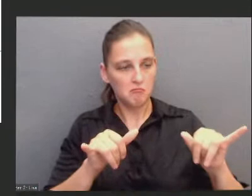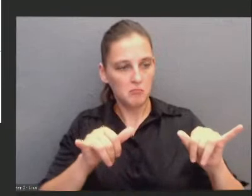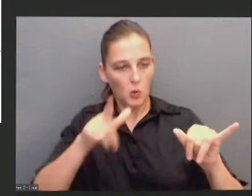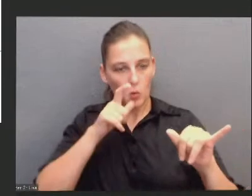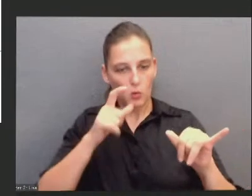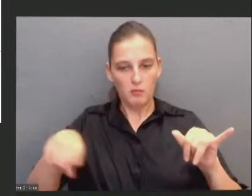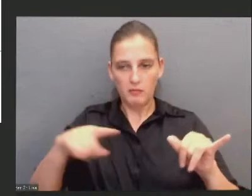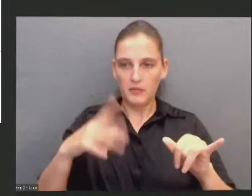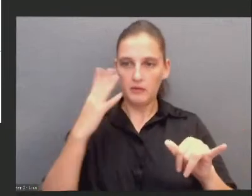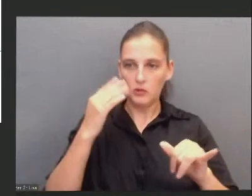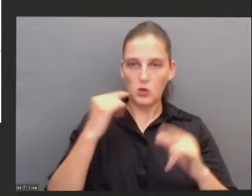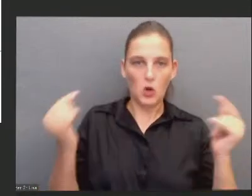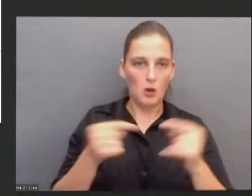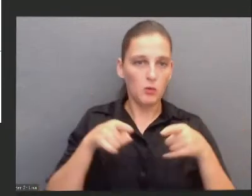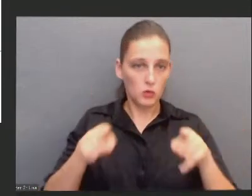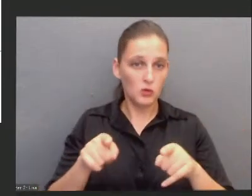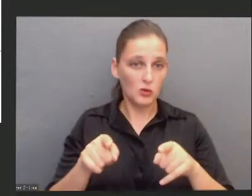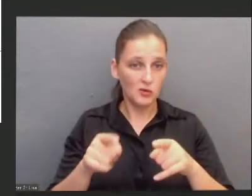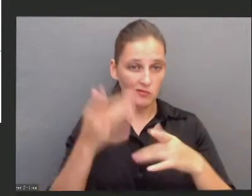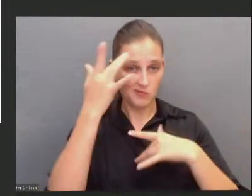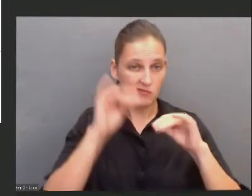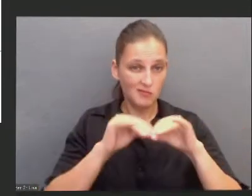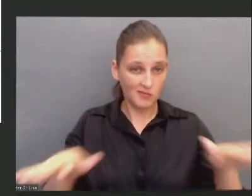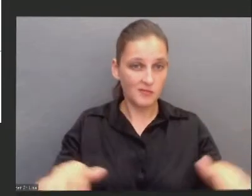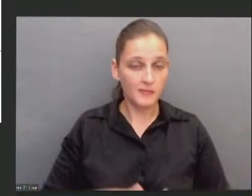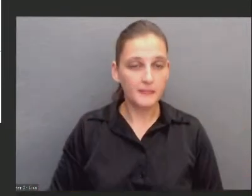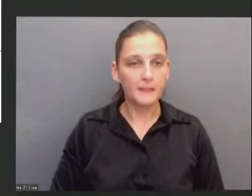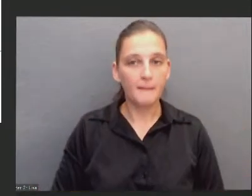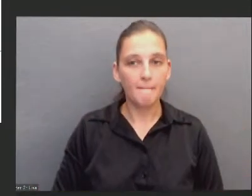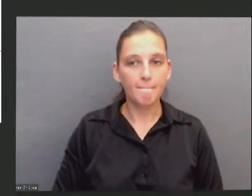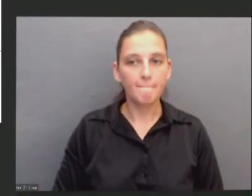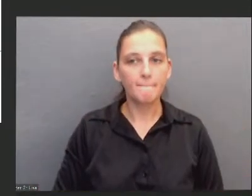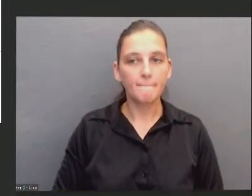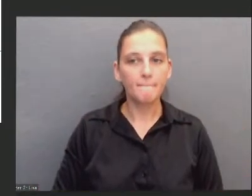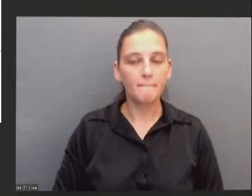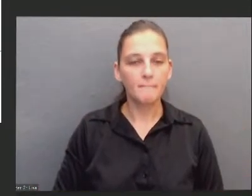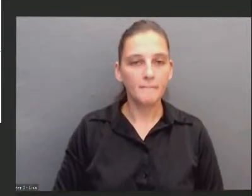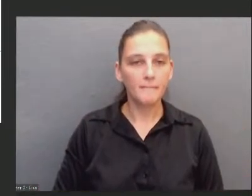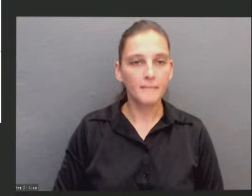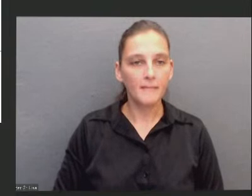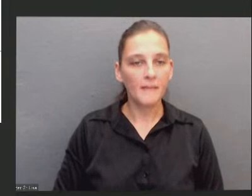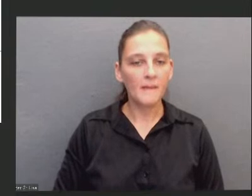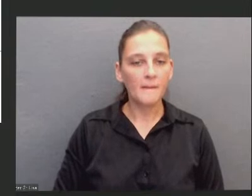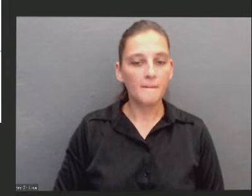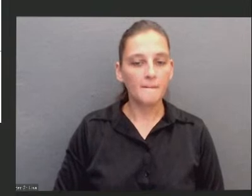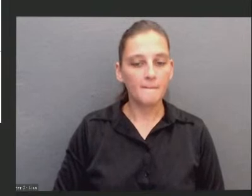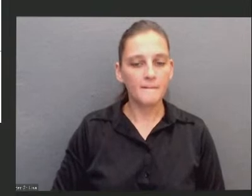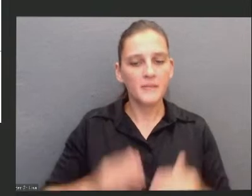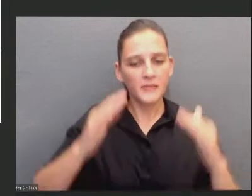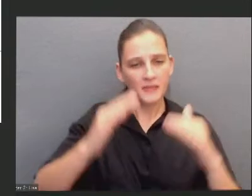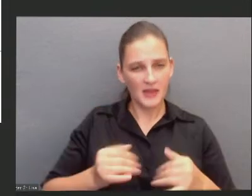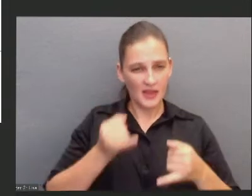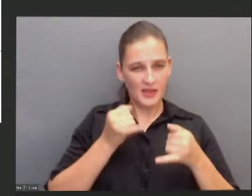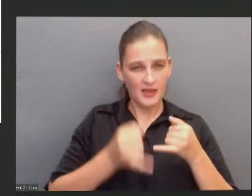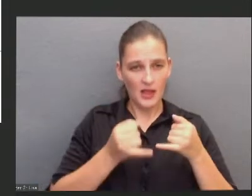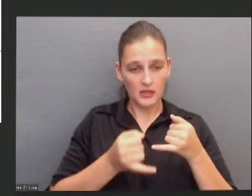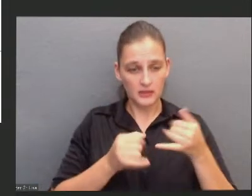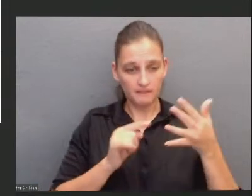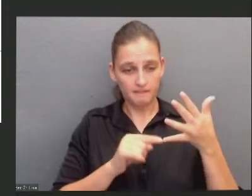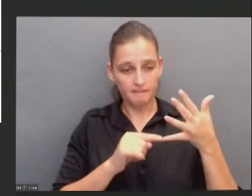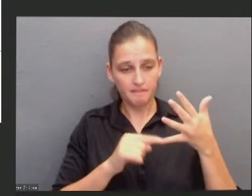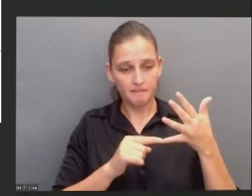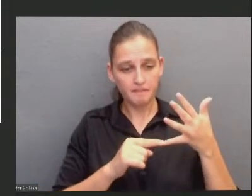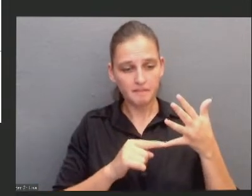harm during this pandemic, disproportionate harm. And then finally, the last priority is to lead and